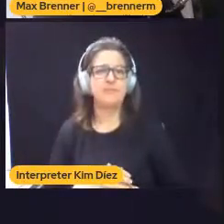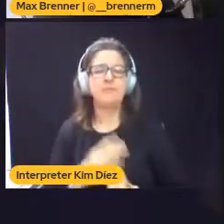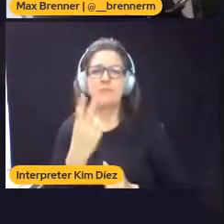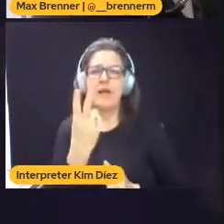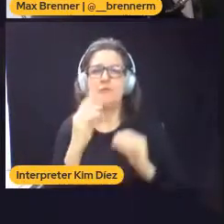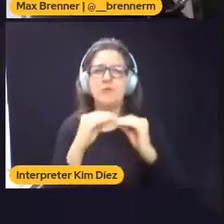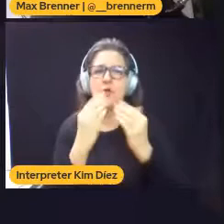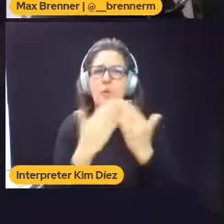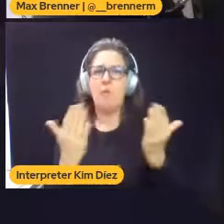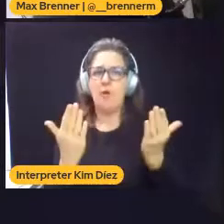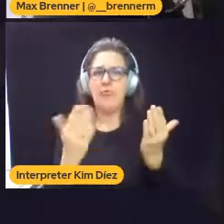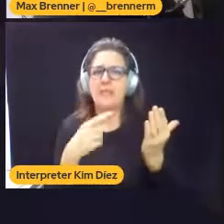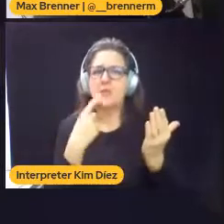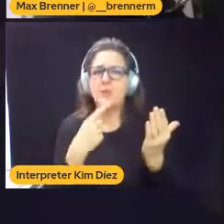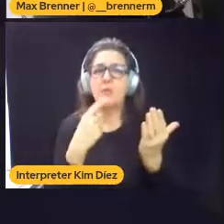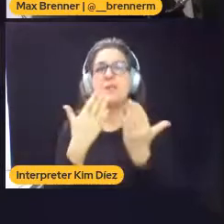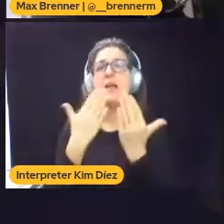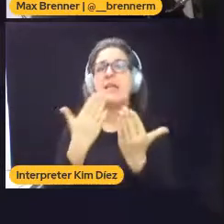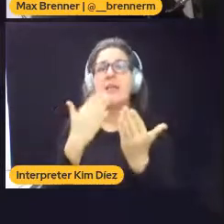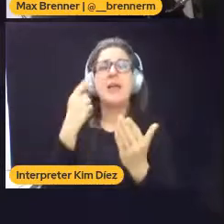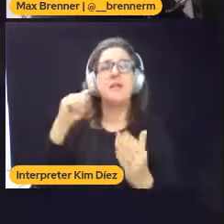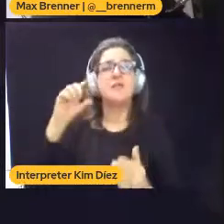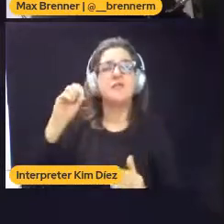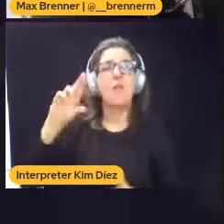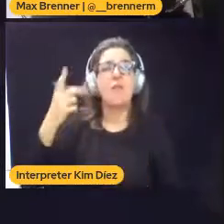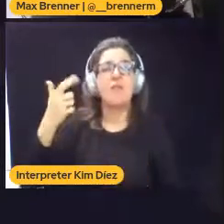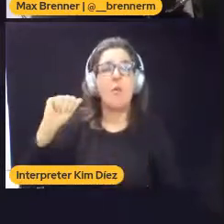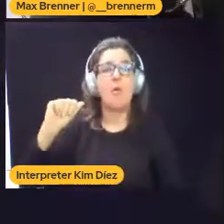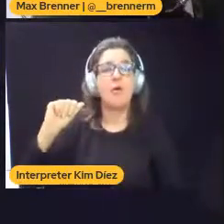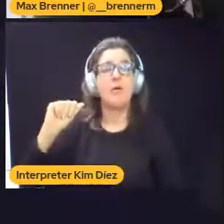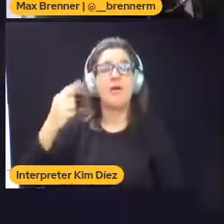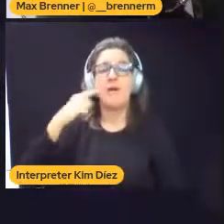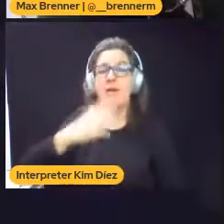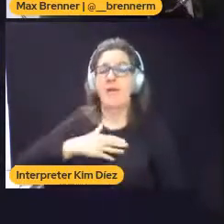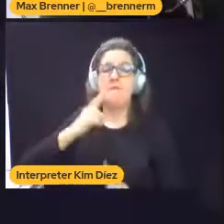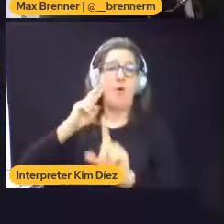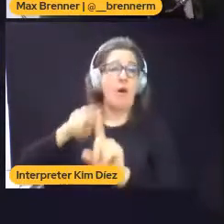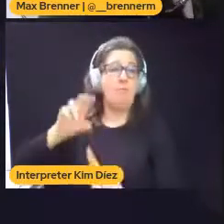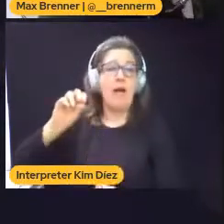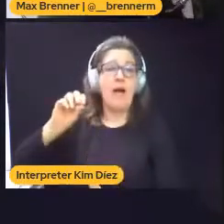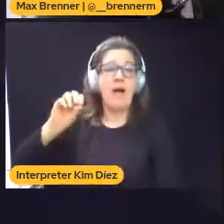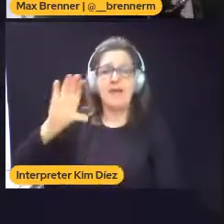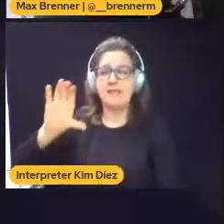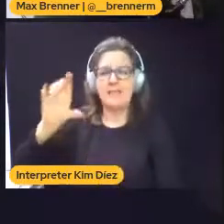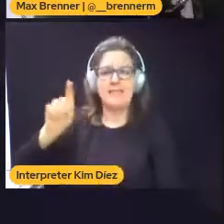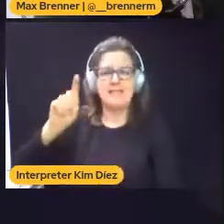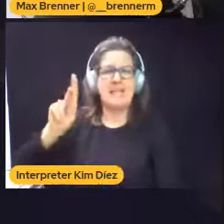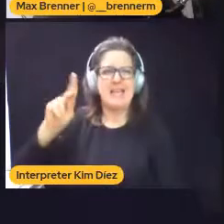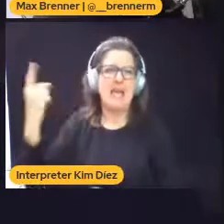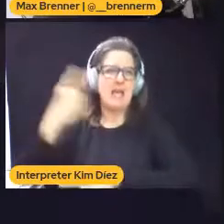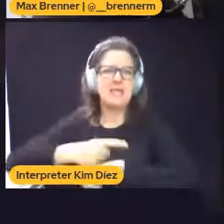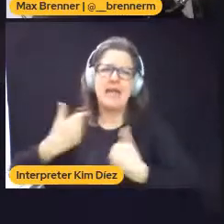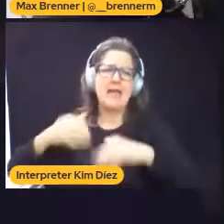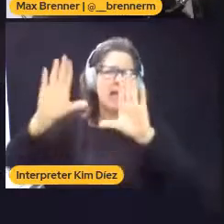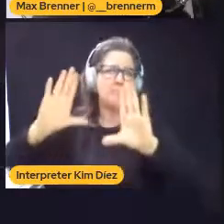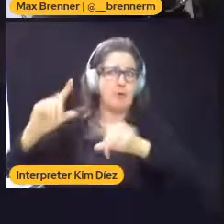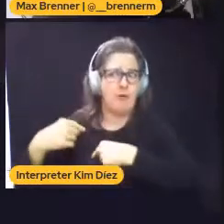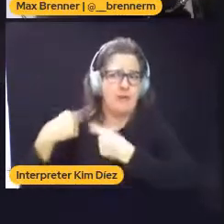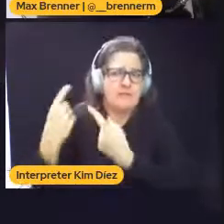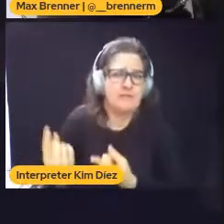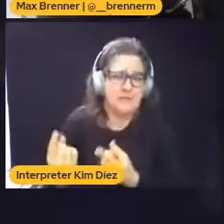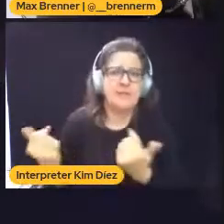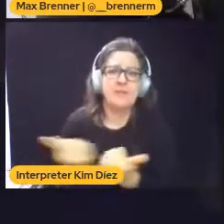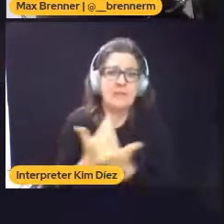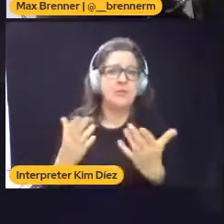say. Thanks for the orga. From my perspective, the CDK day has really been great since this point. So everything with